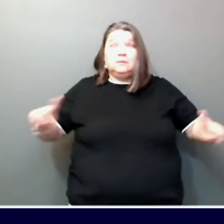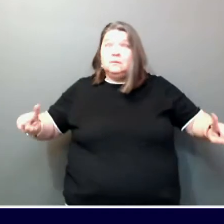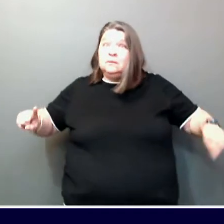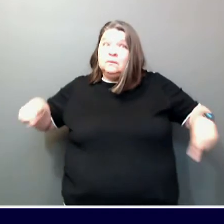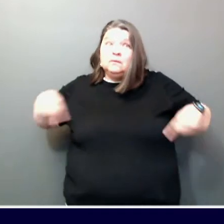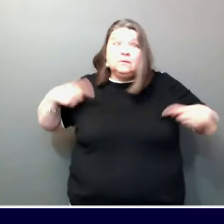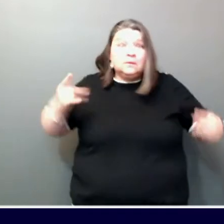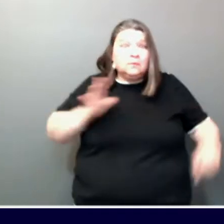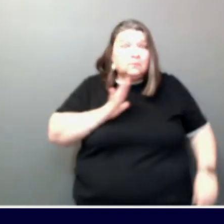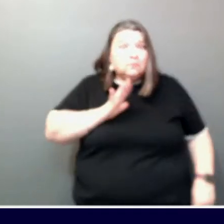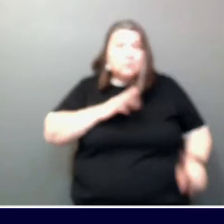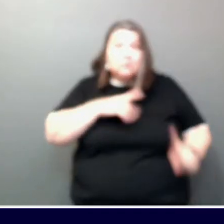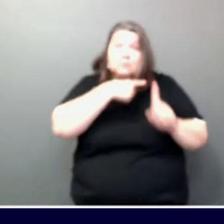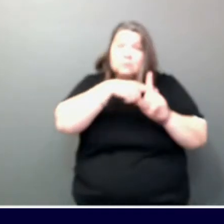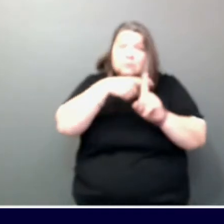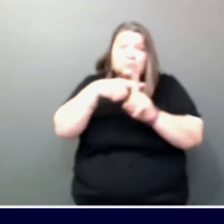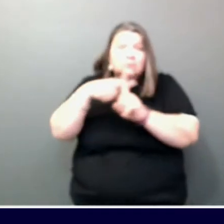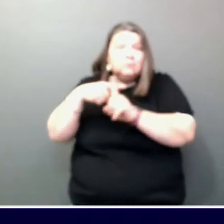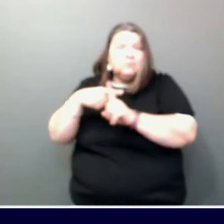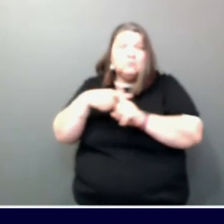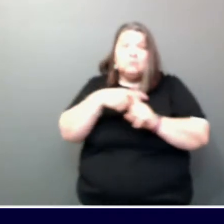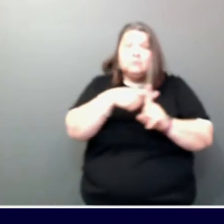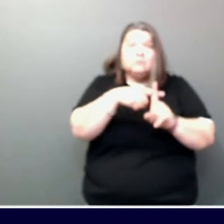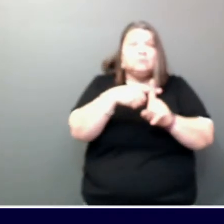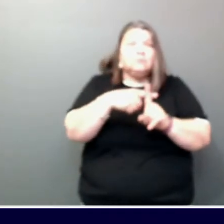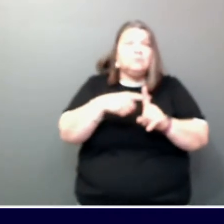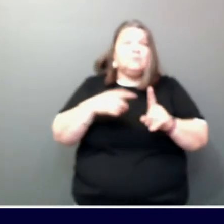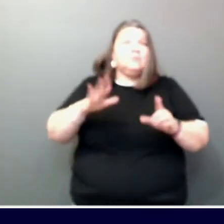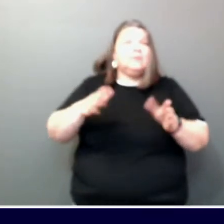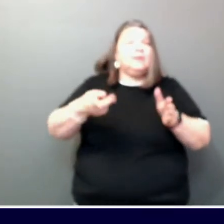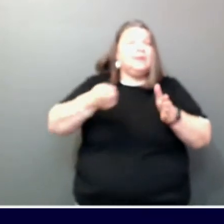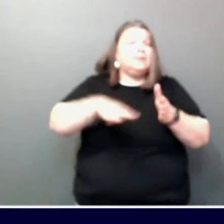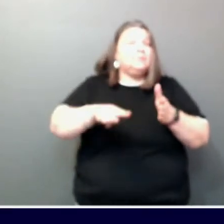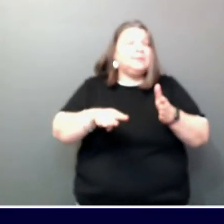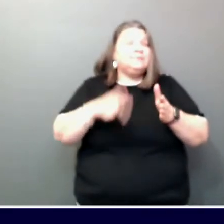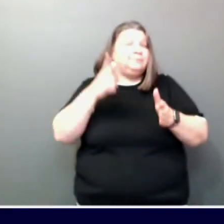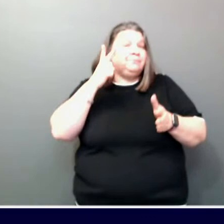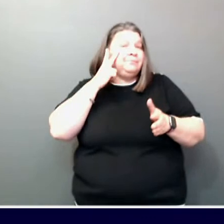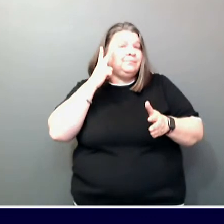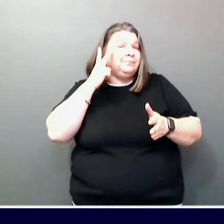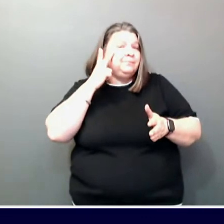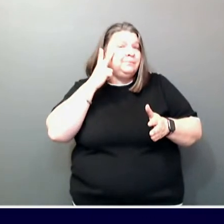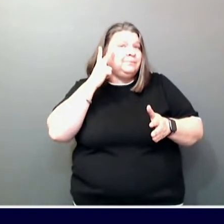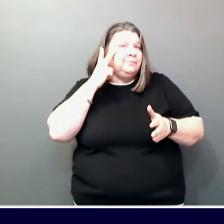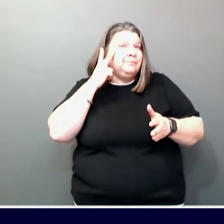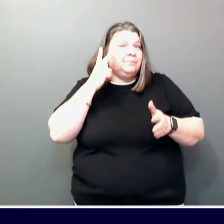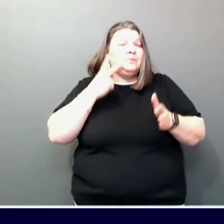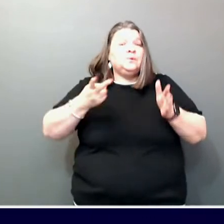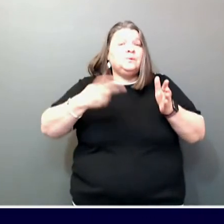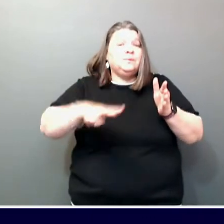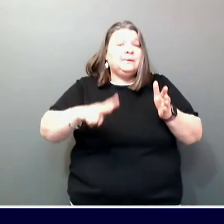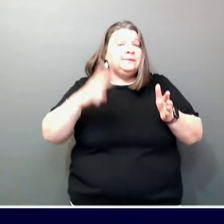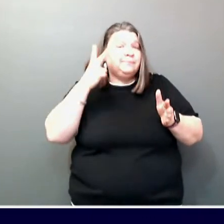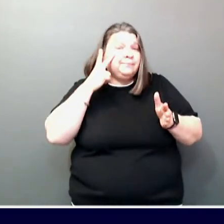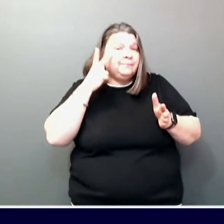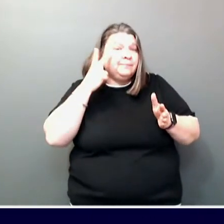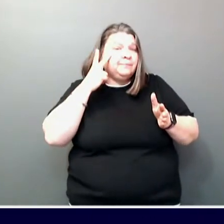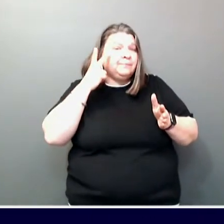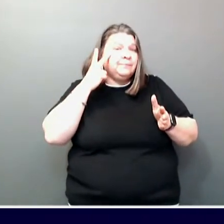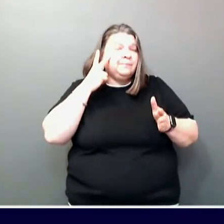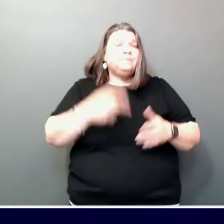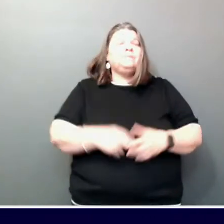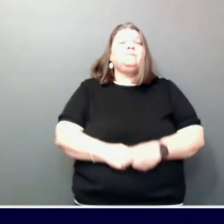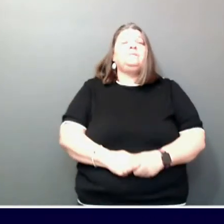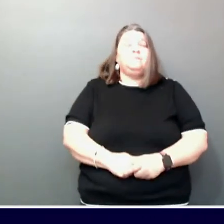things, for example, like next week's vacation. Those vacations have the potential, not necessarily a guarantee, but the